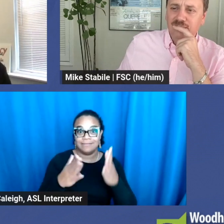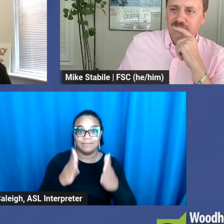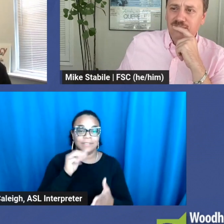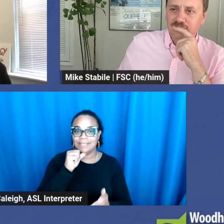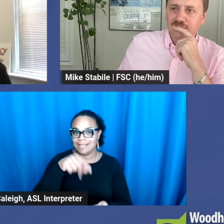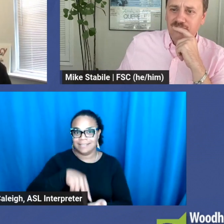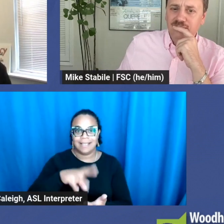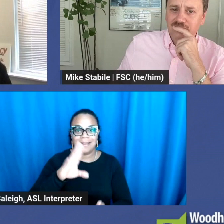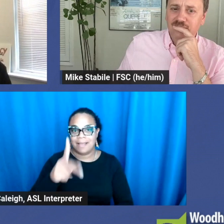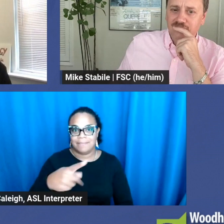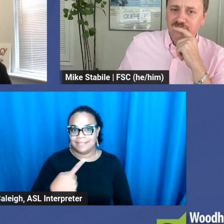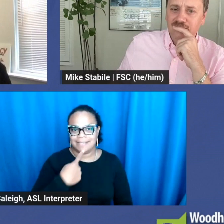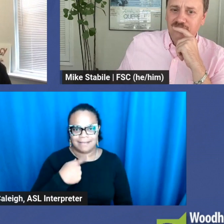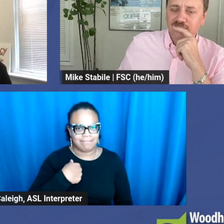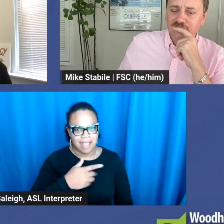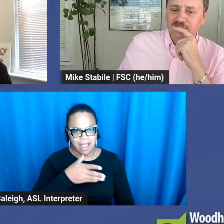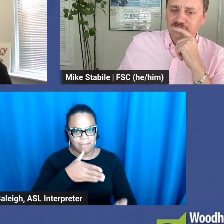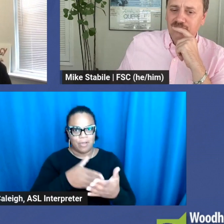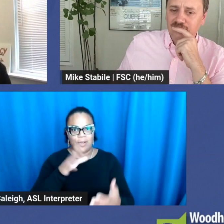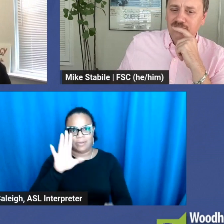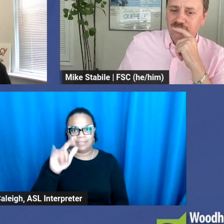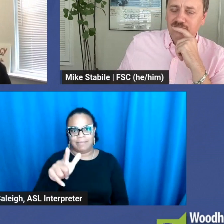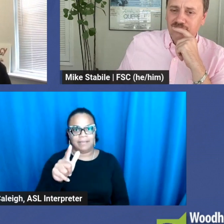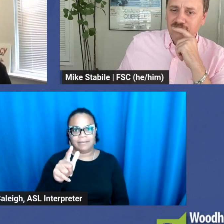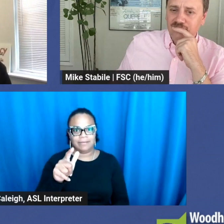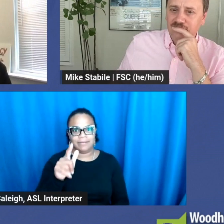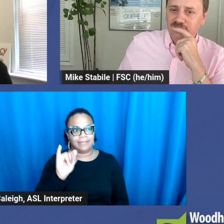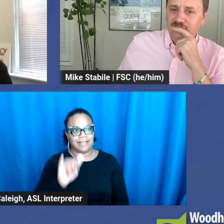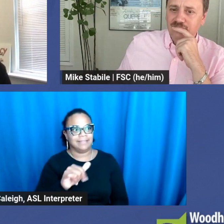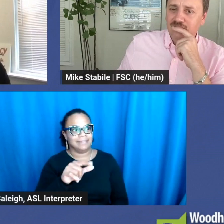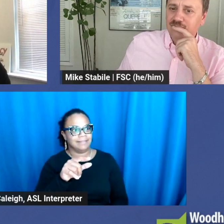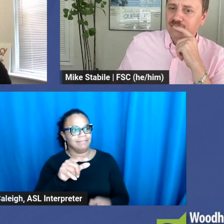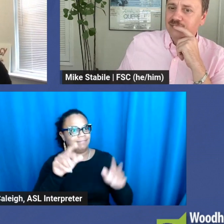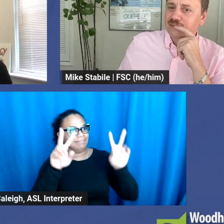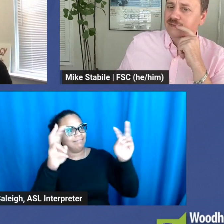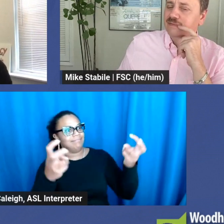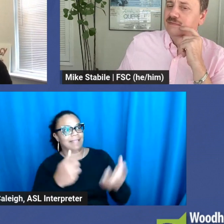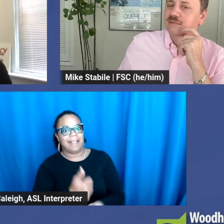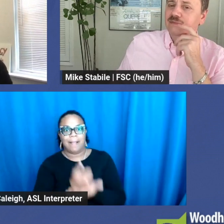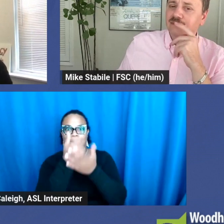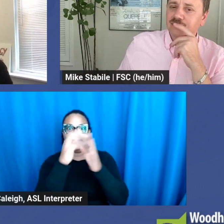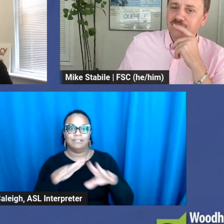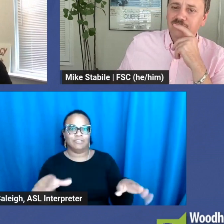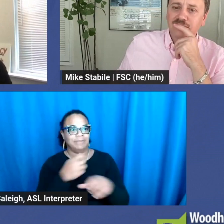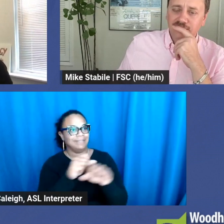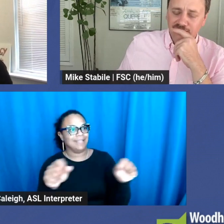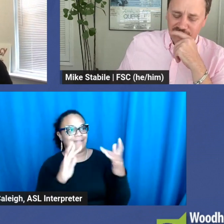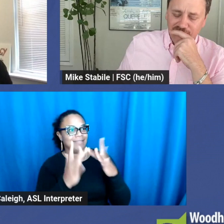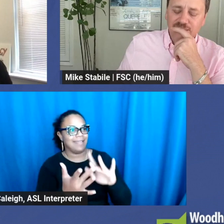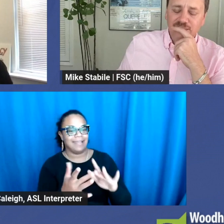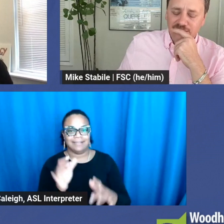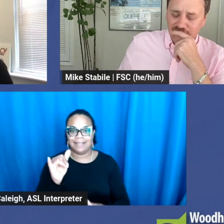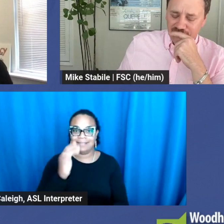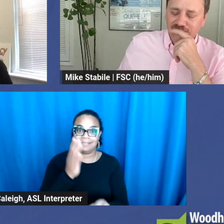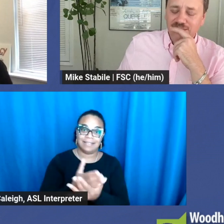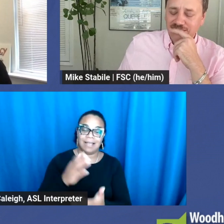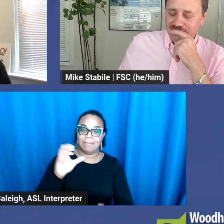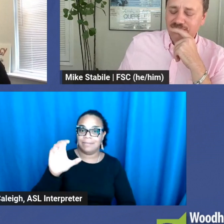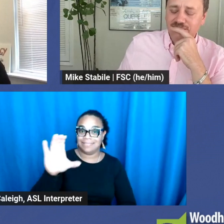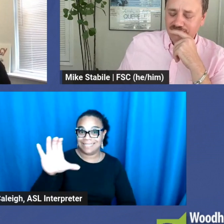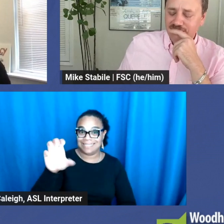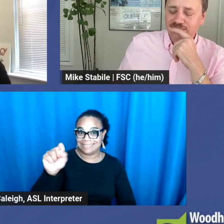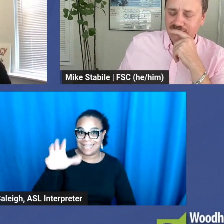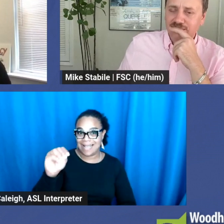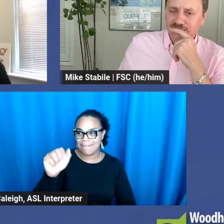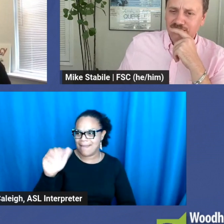this bill that is framed as helping children be safe online, right? It's something like the Stop CSAM Act. How do you oppose that? Do